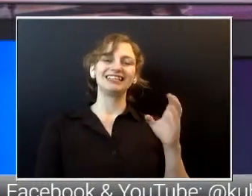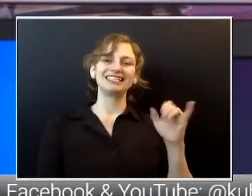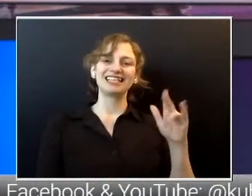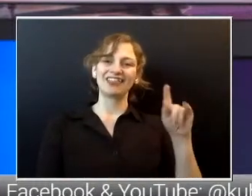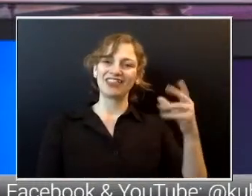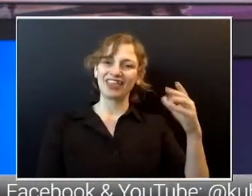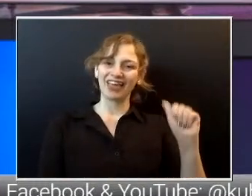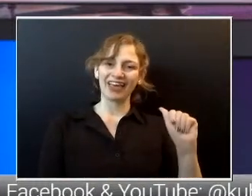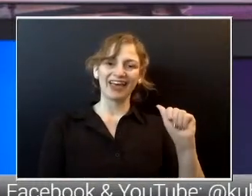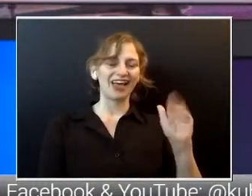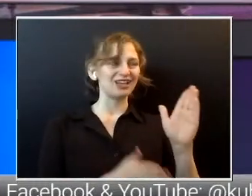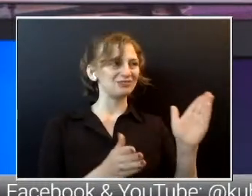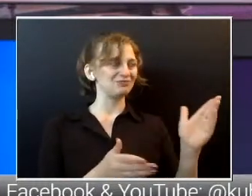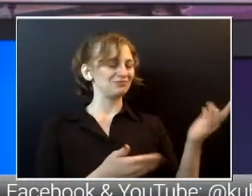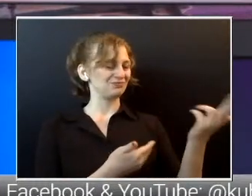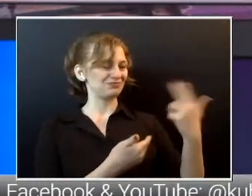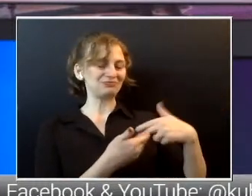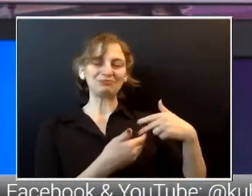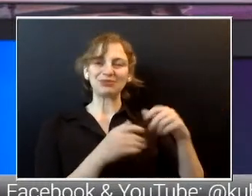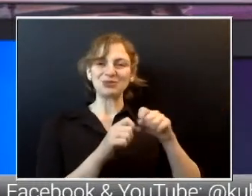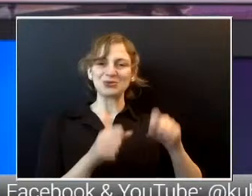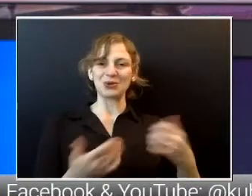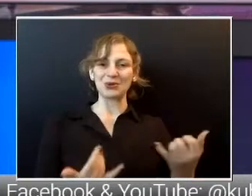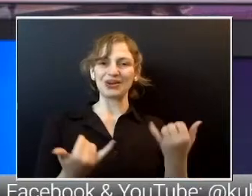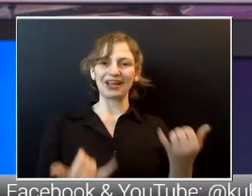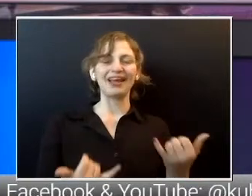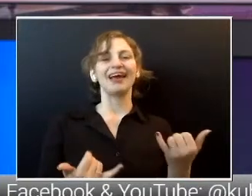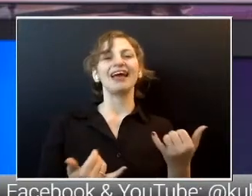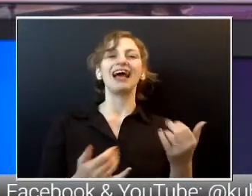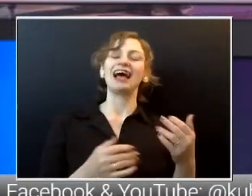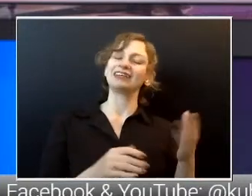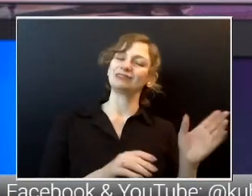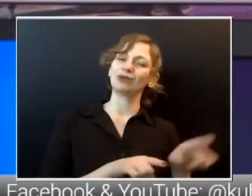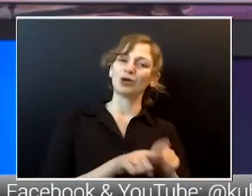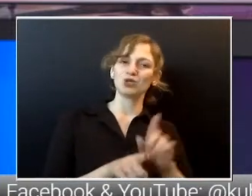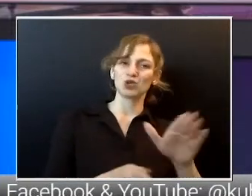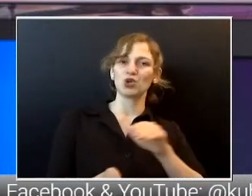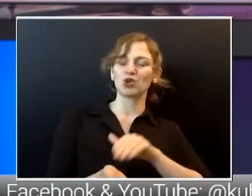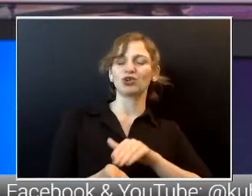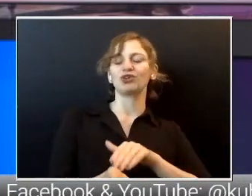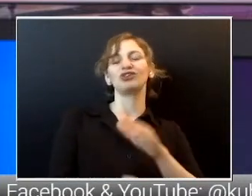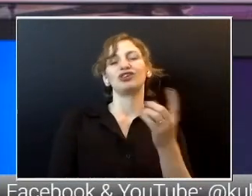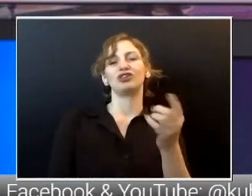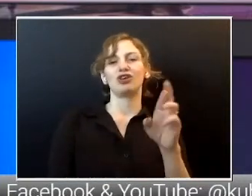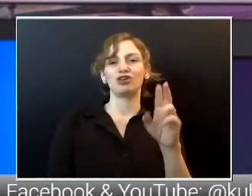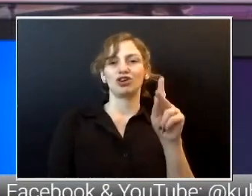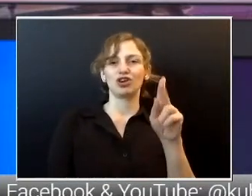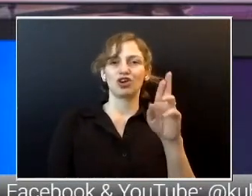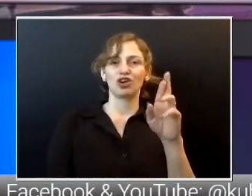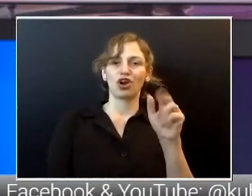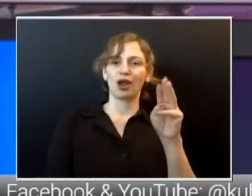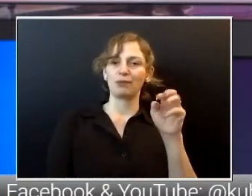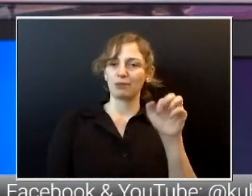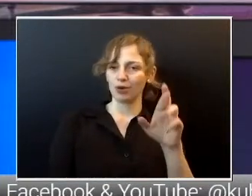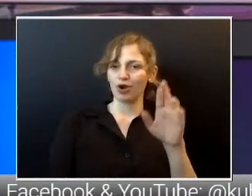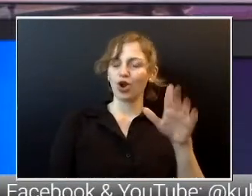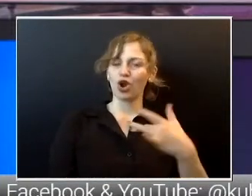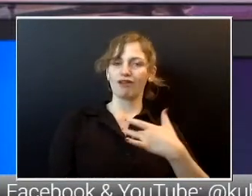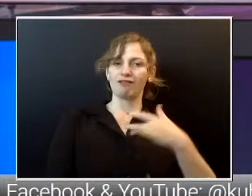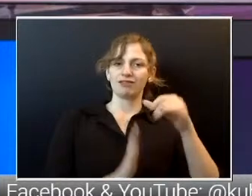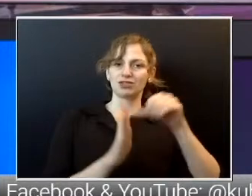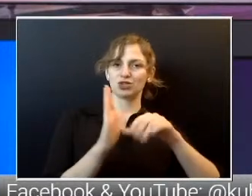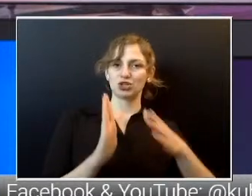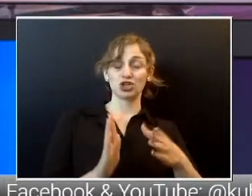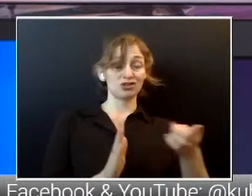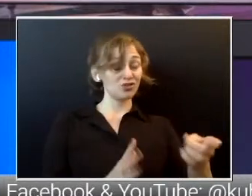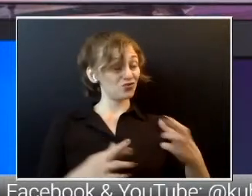next to her, alongside her, is Dr. Jeffrey Kramer, Cynthia's cardiothoracic surgeon. Dr. Kramer, you've since retired. However, you play such an